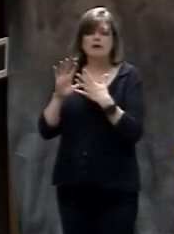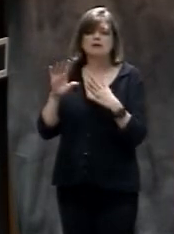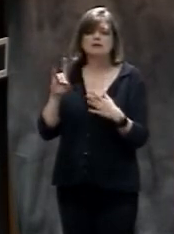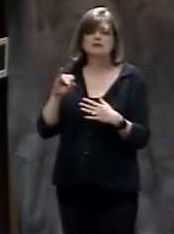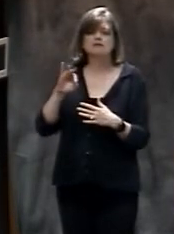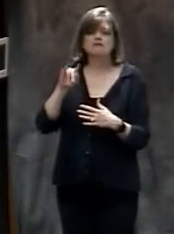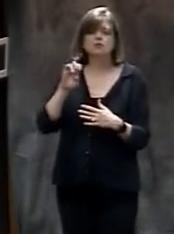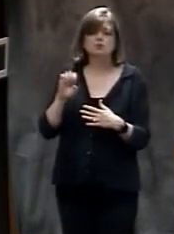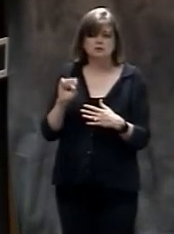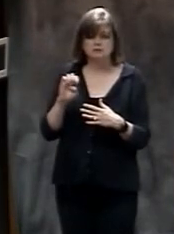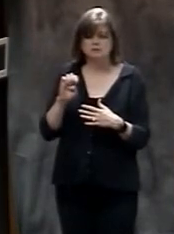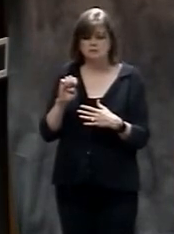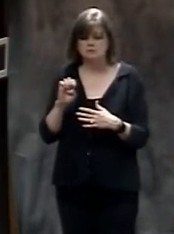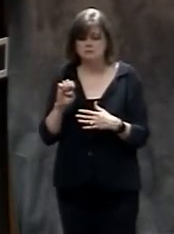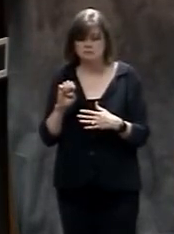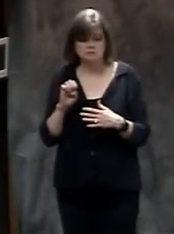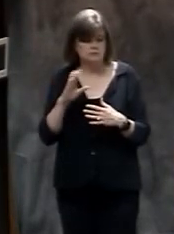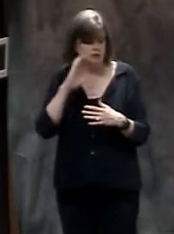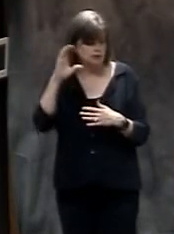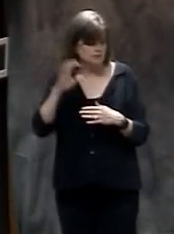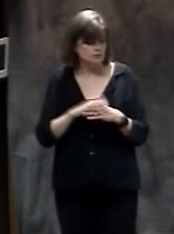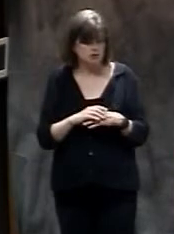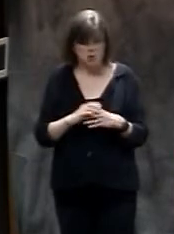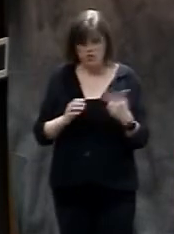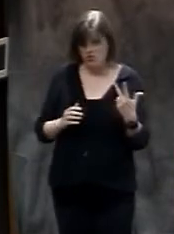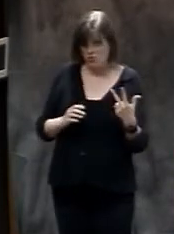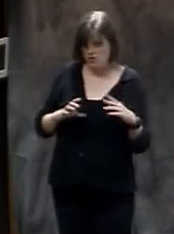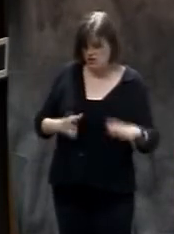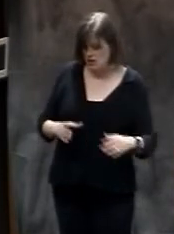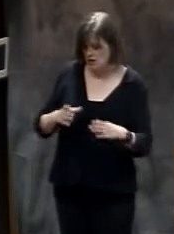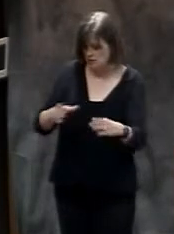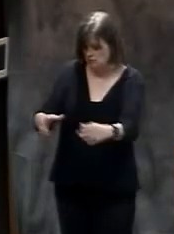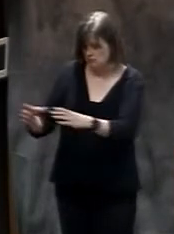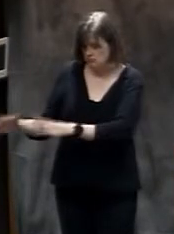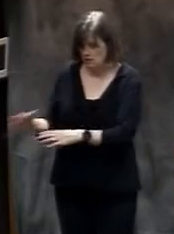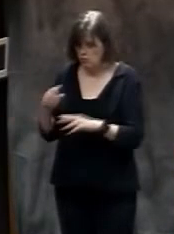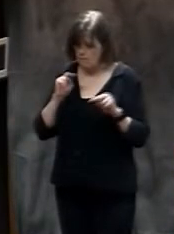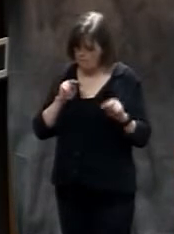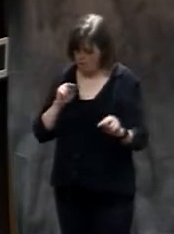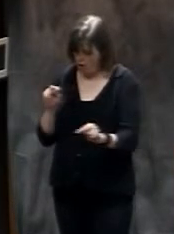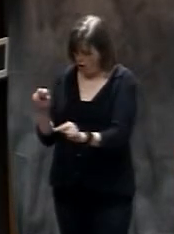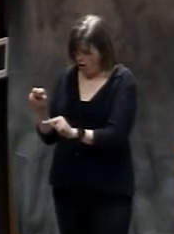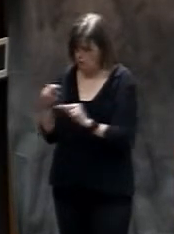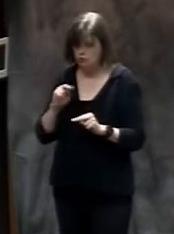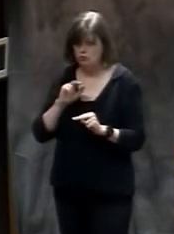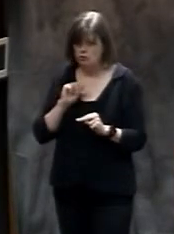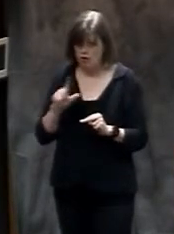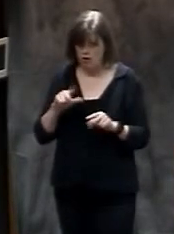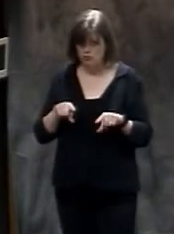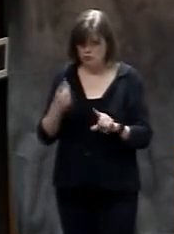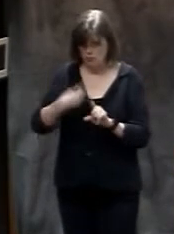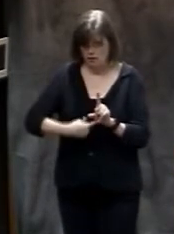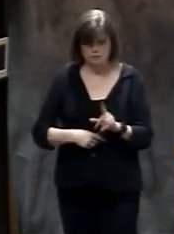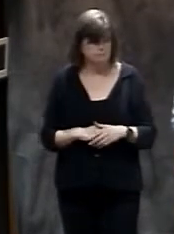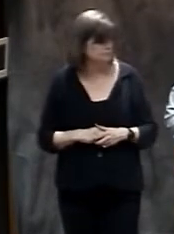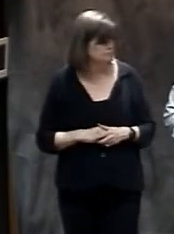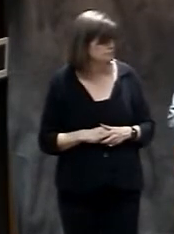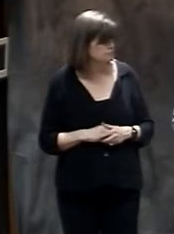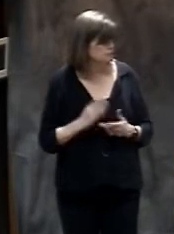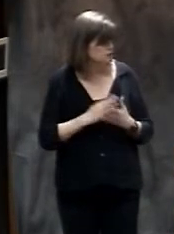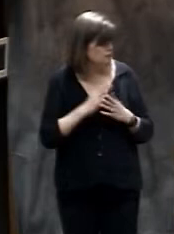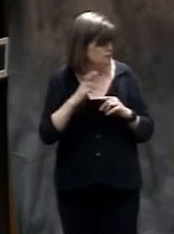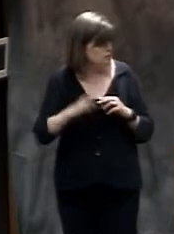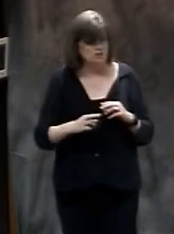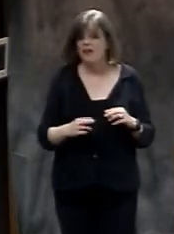of these 4 containers, and we're monitoring them all over a 1-month period. And here are some results. So I'm circling